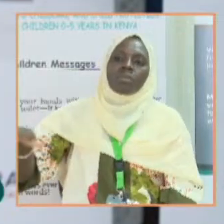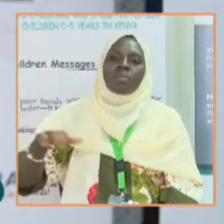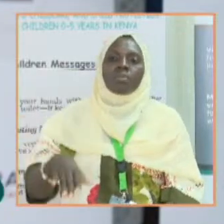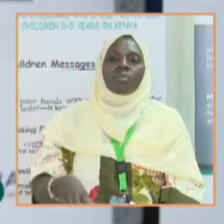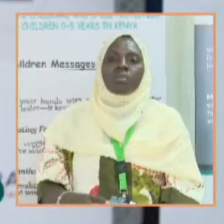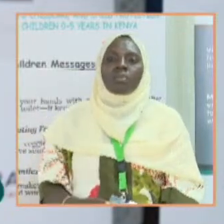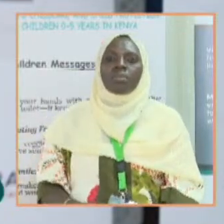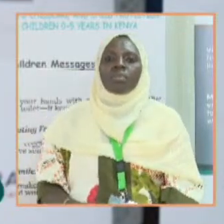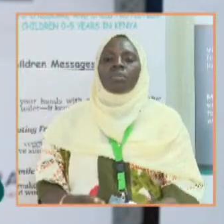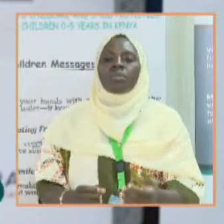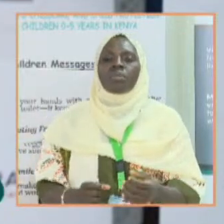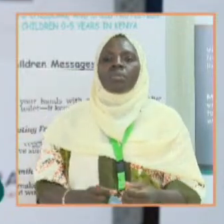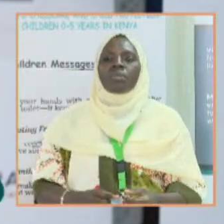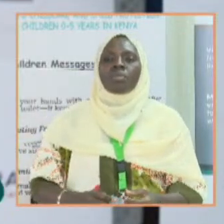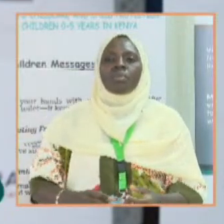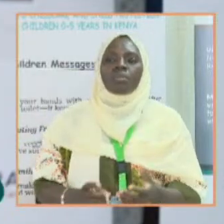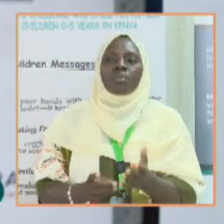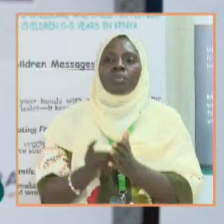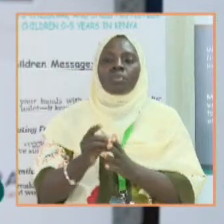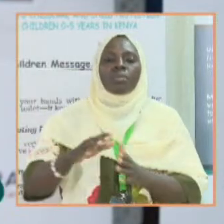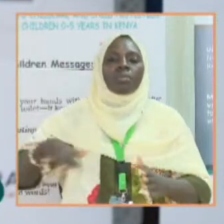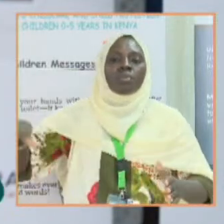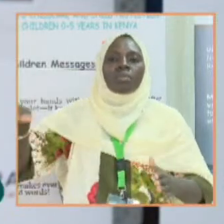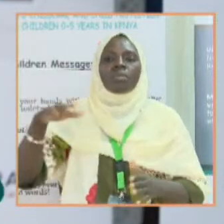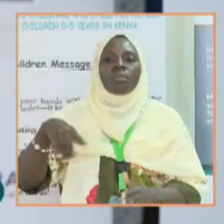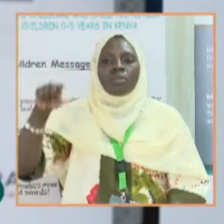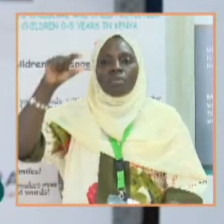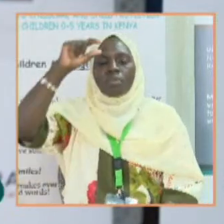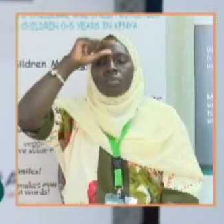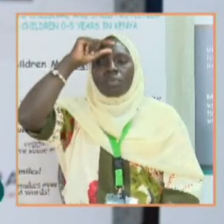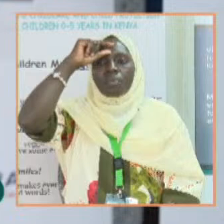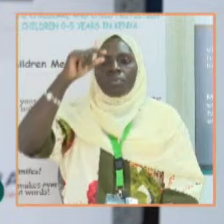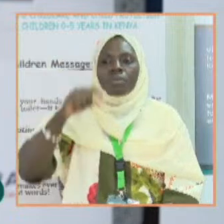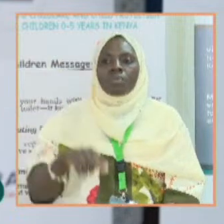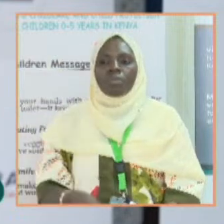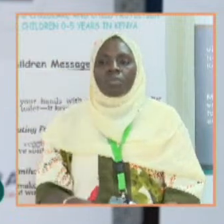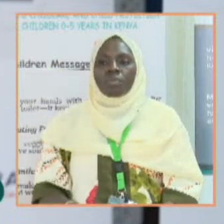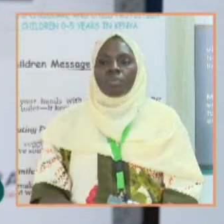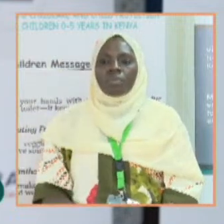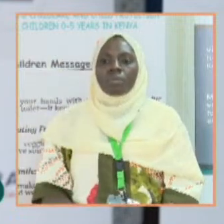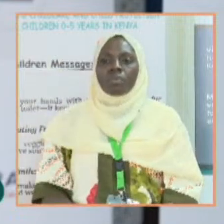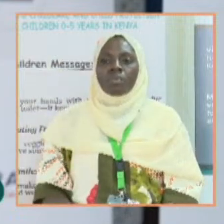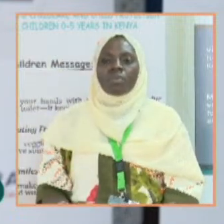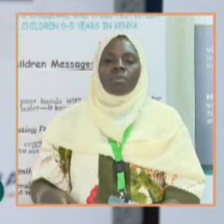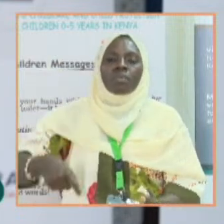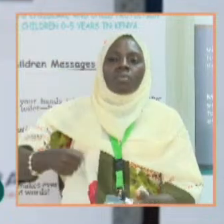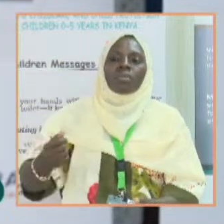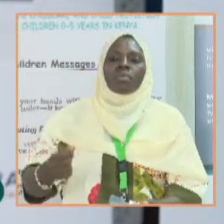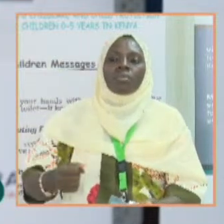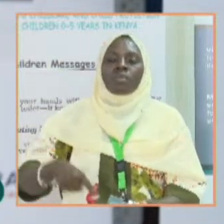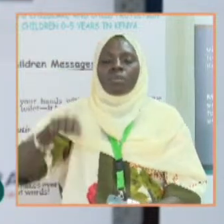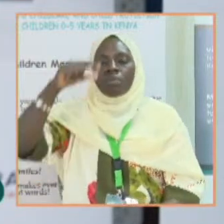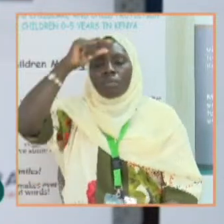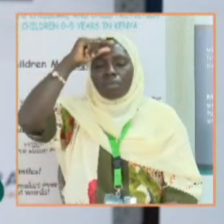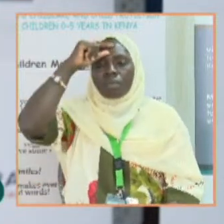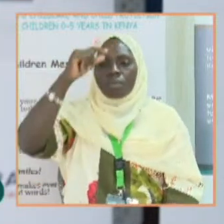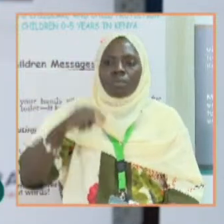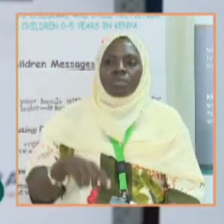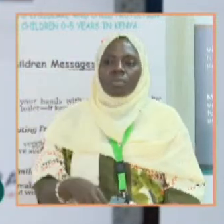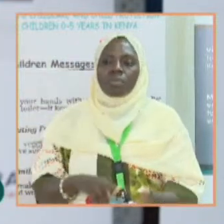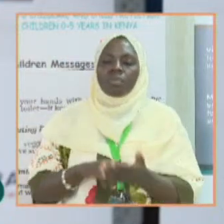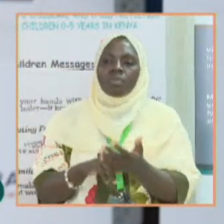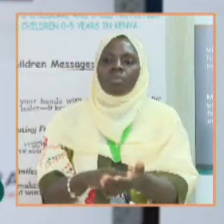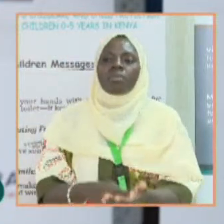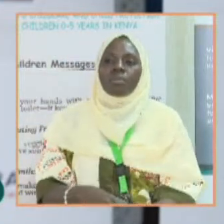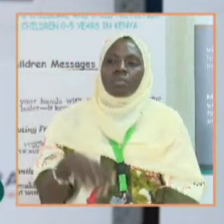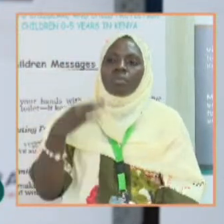level, we have government-led government, and it's predominantly funded by the government and represents at least 3 or